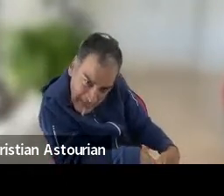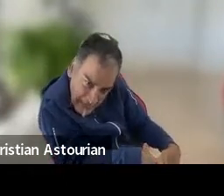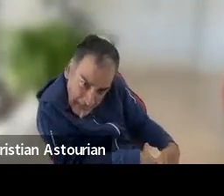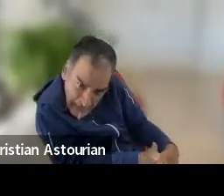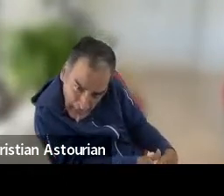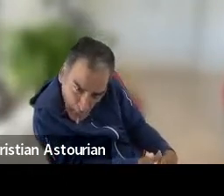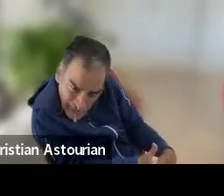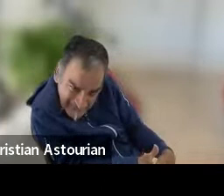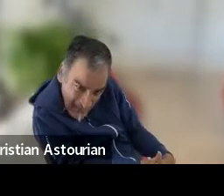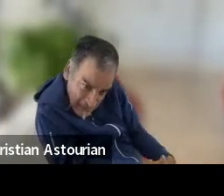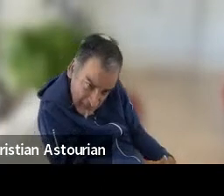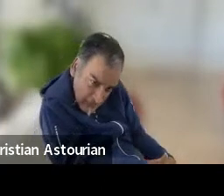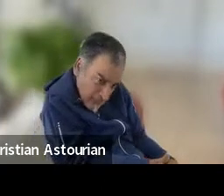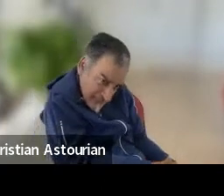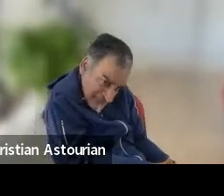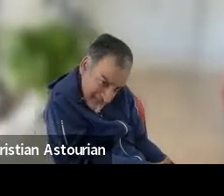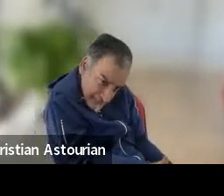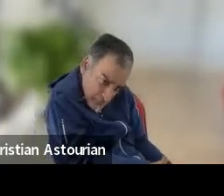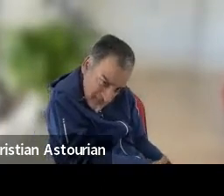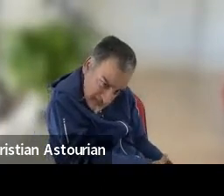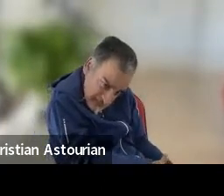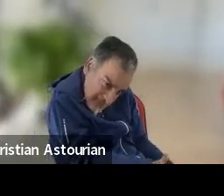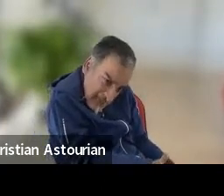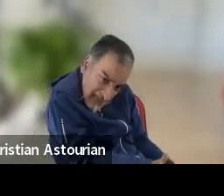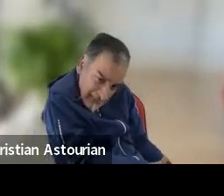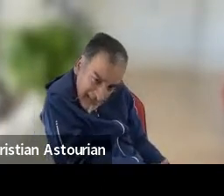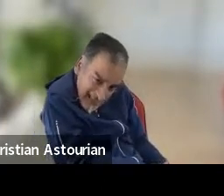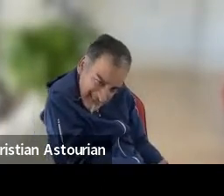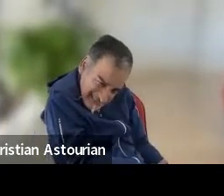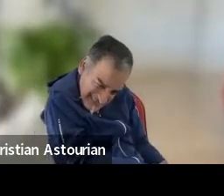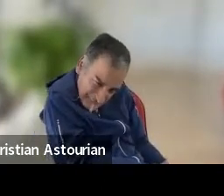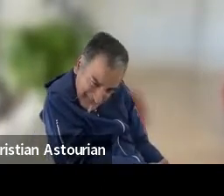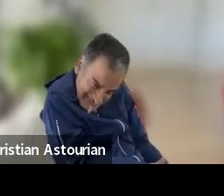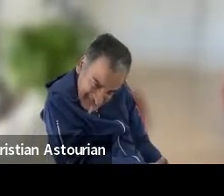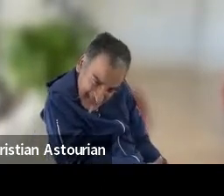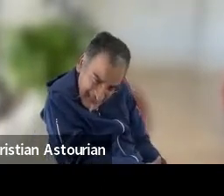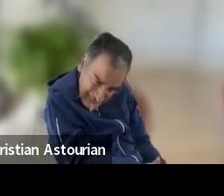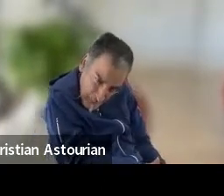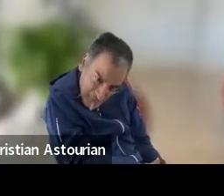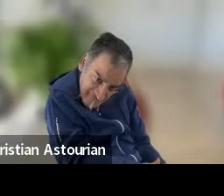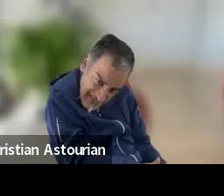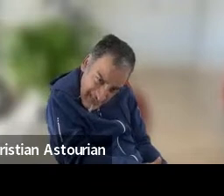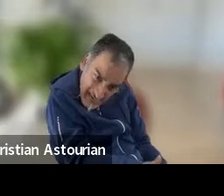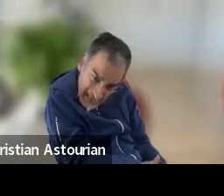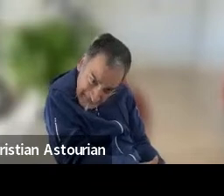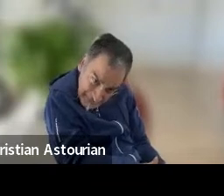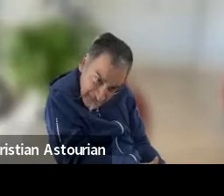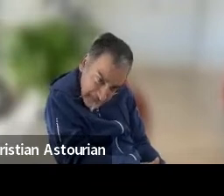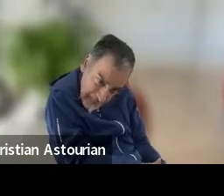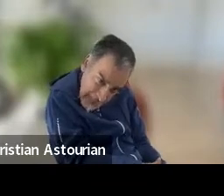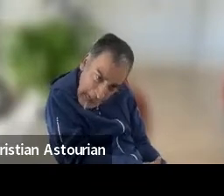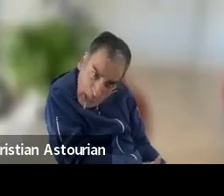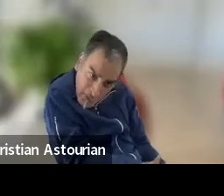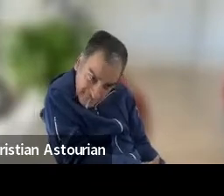physical contact with people, and still being scared of